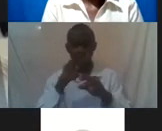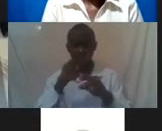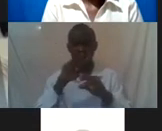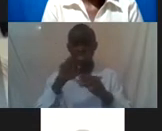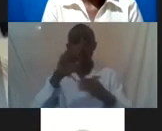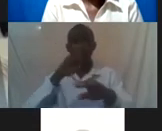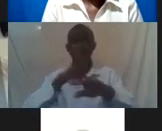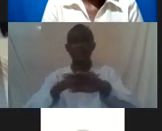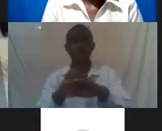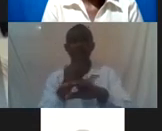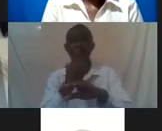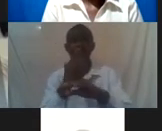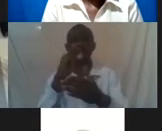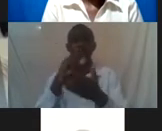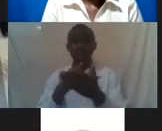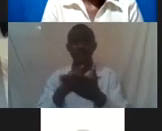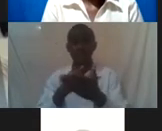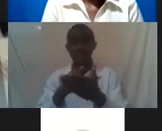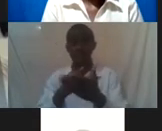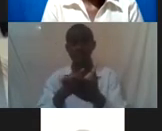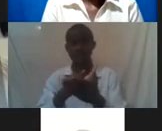say that